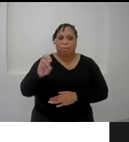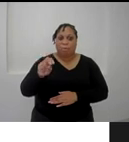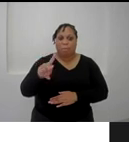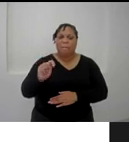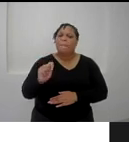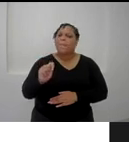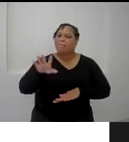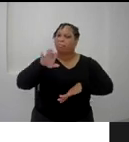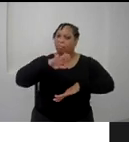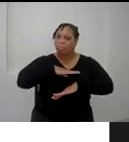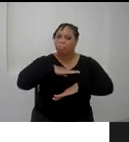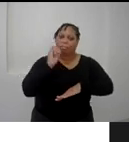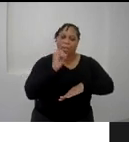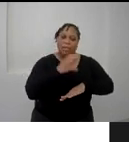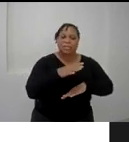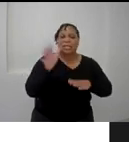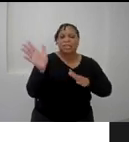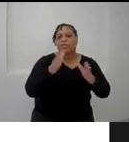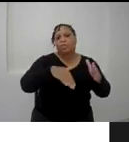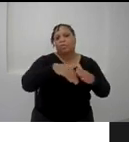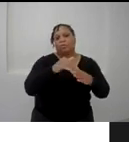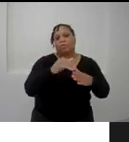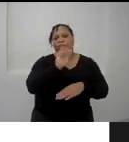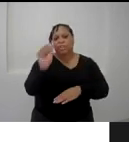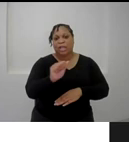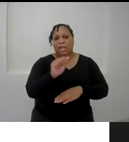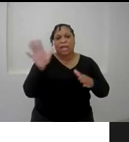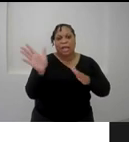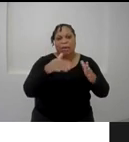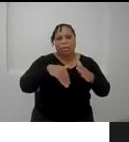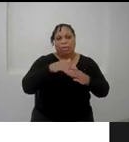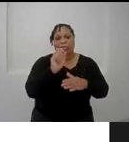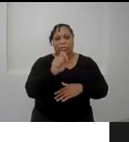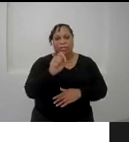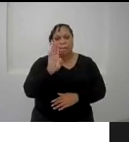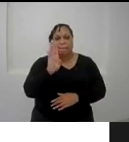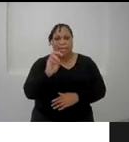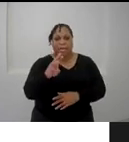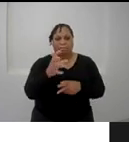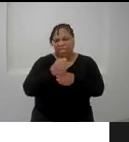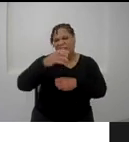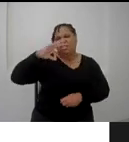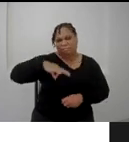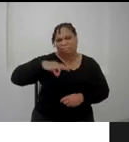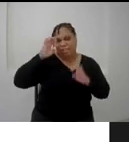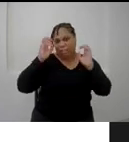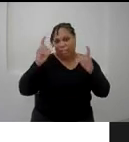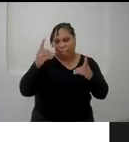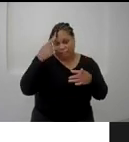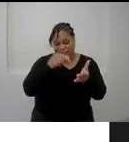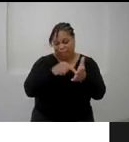to windreach at windreach.bm with your profession in order to get your continuing education credit for this session.